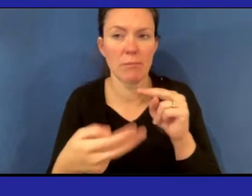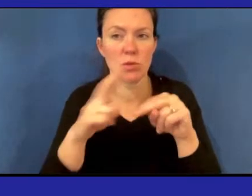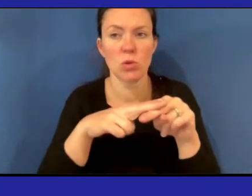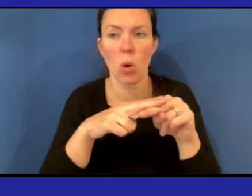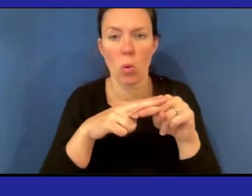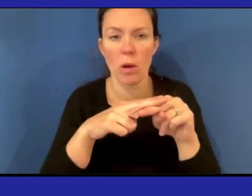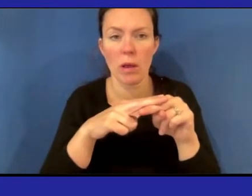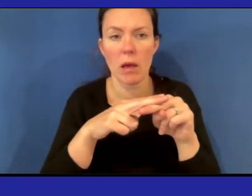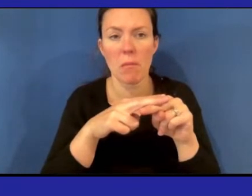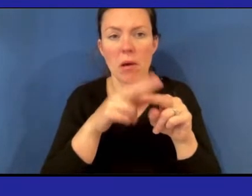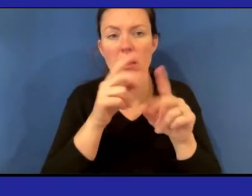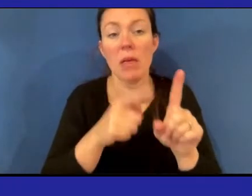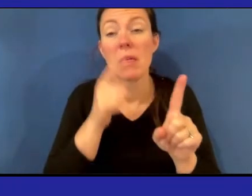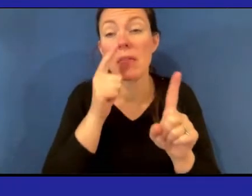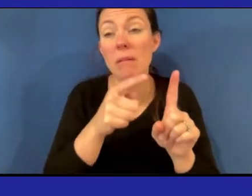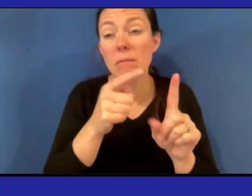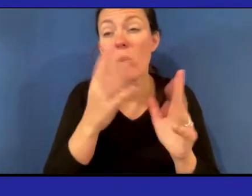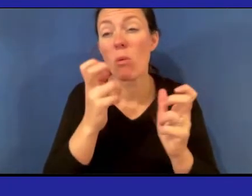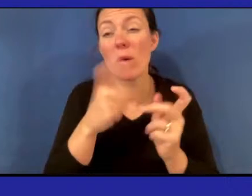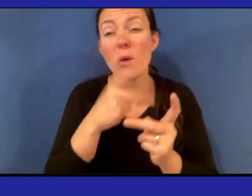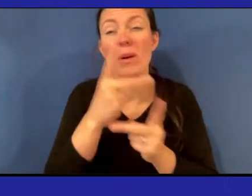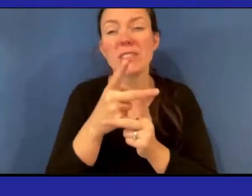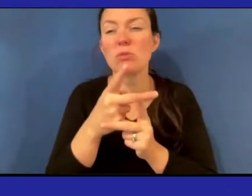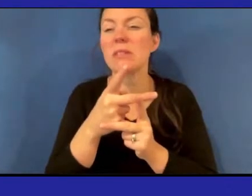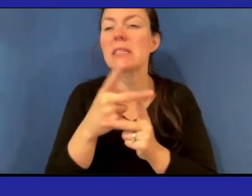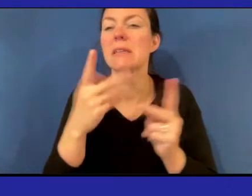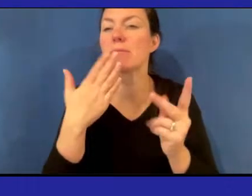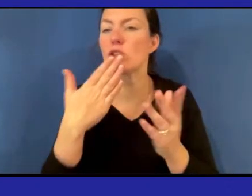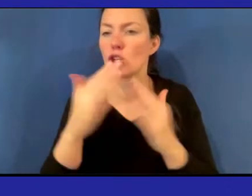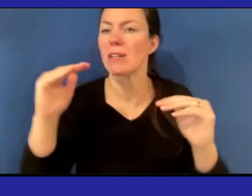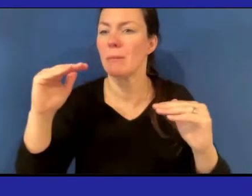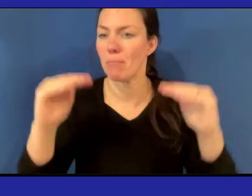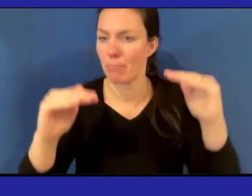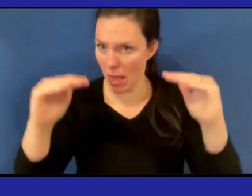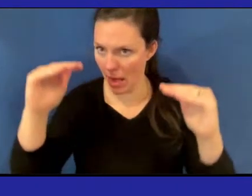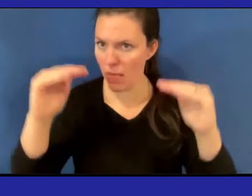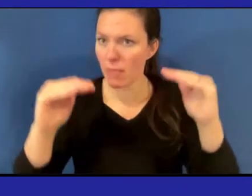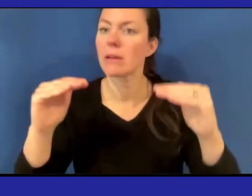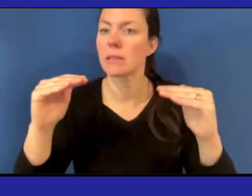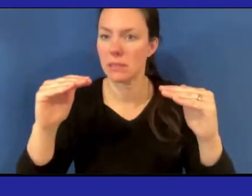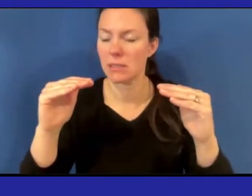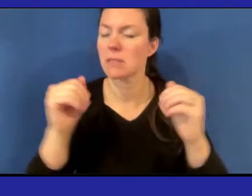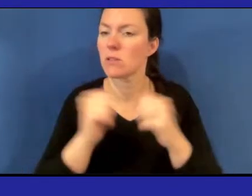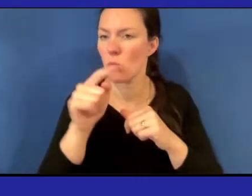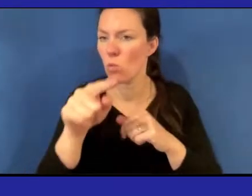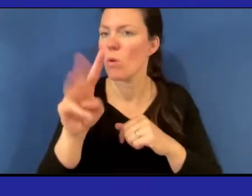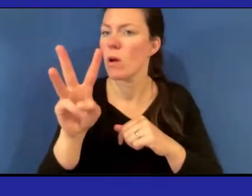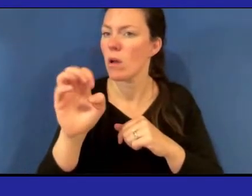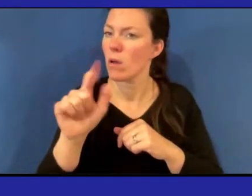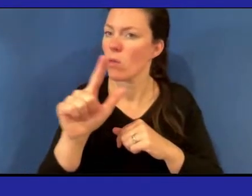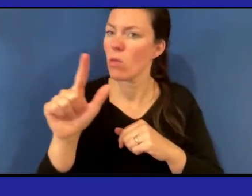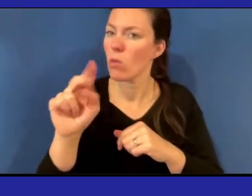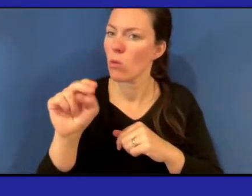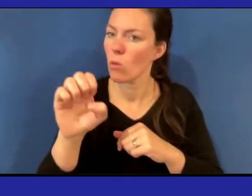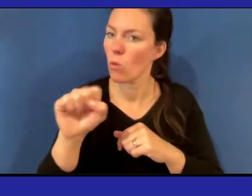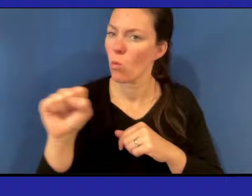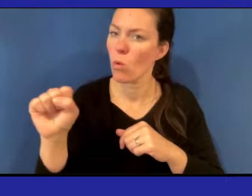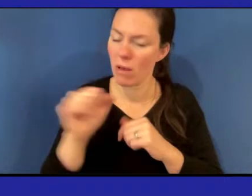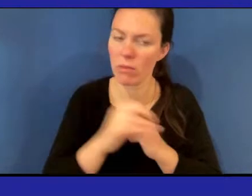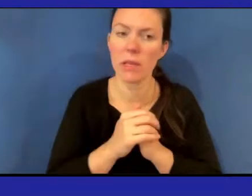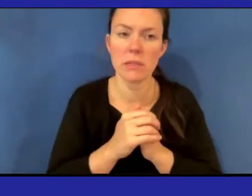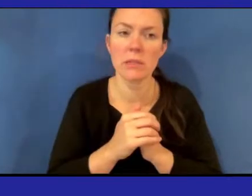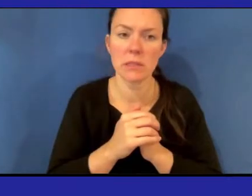want to keep more of a check and balance around debriefs, because those might have to do with more specific